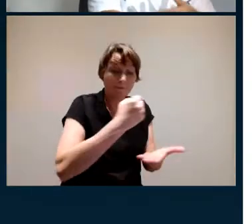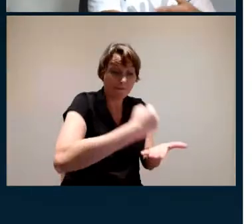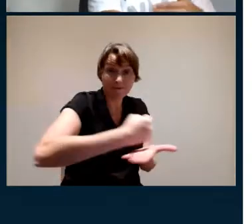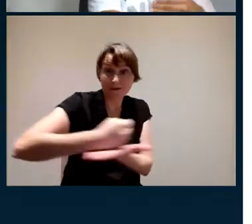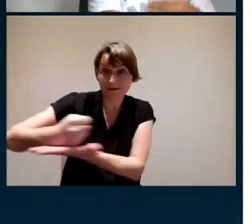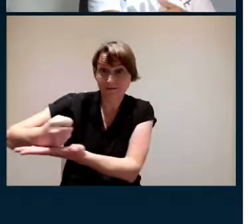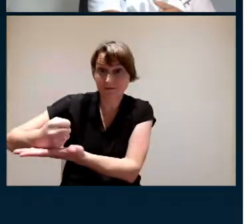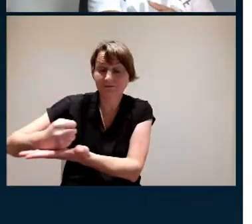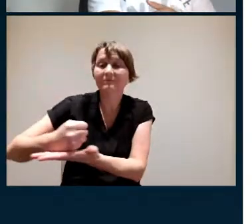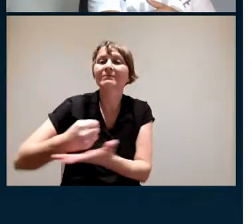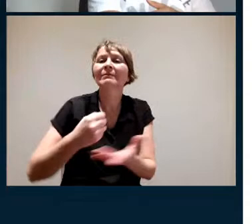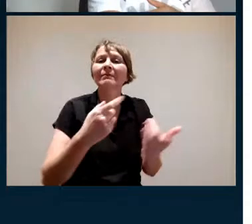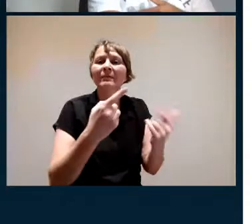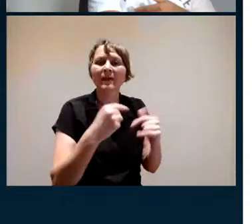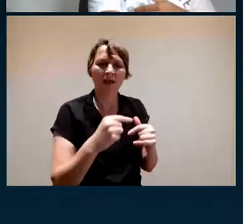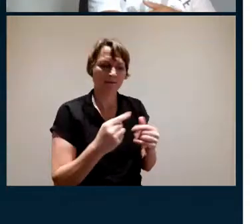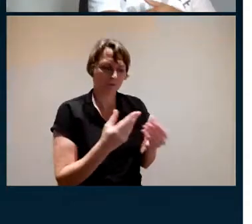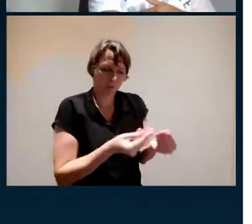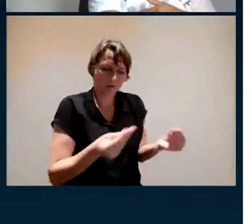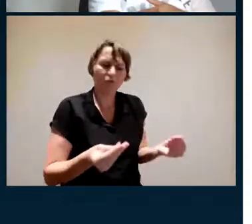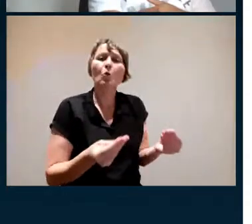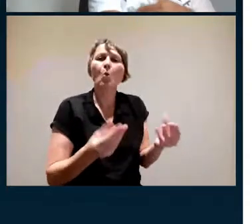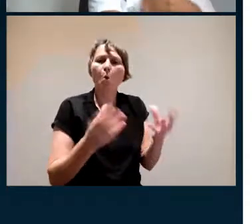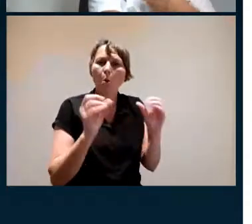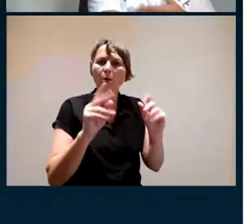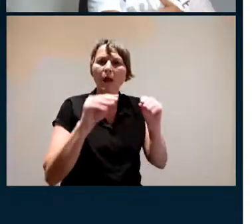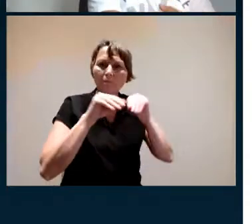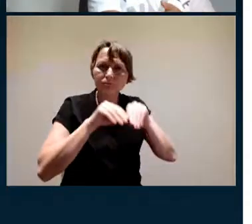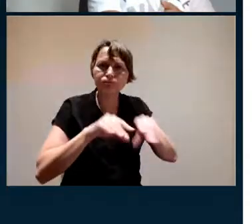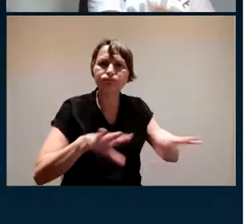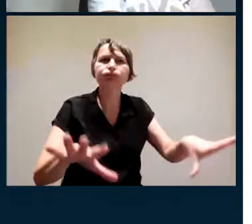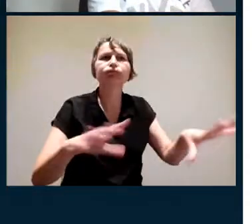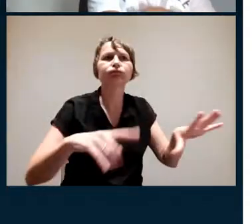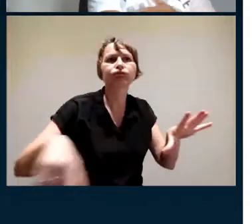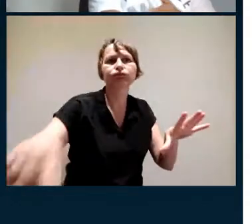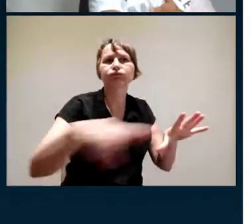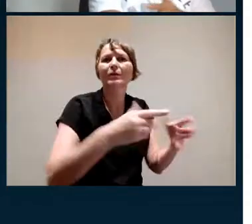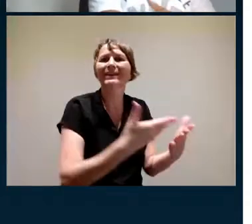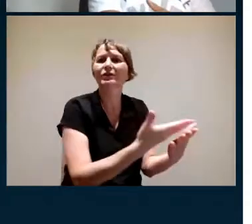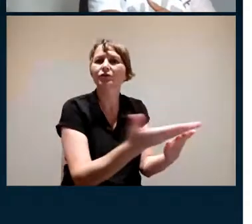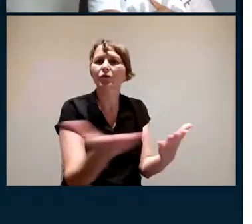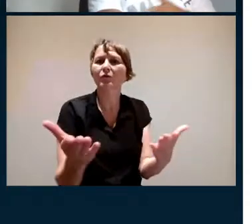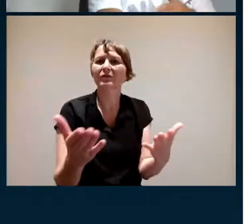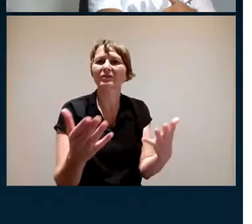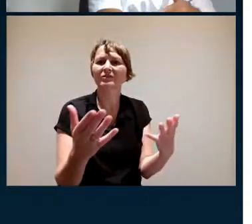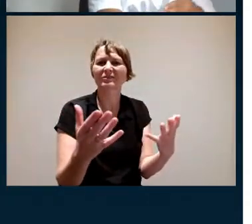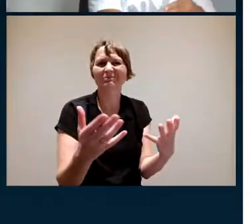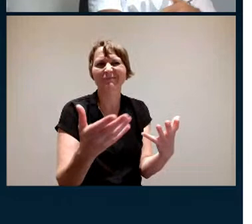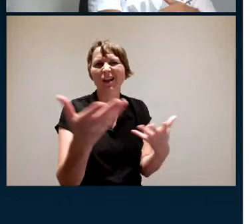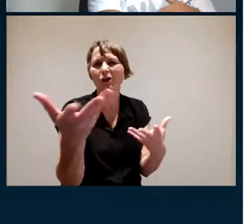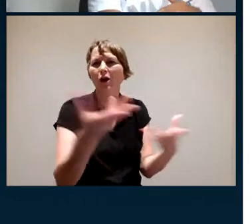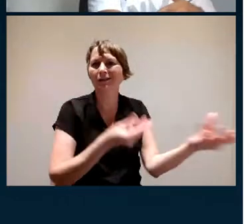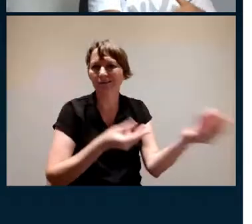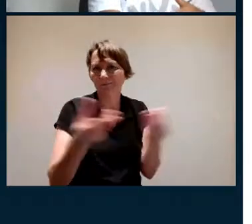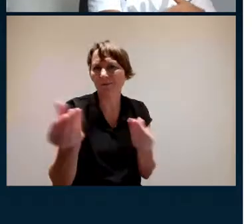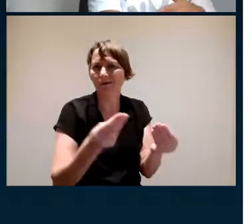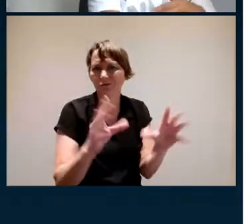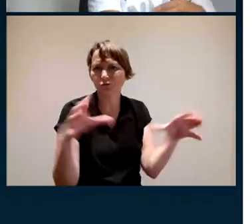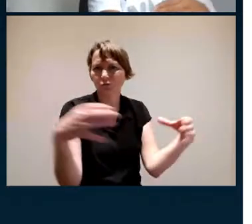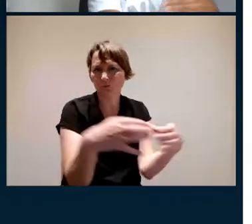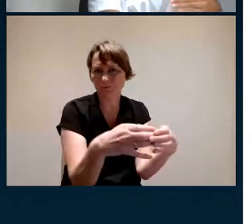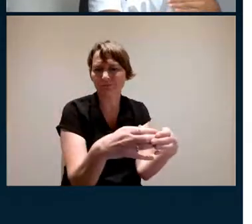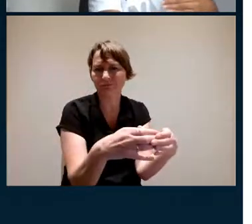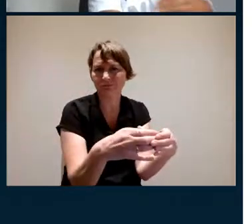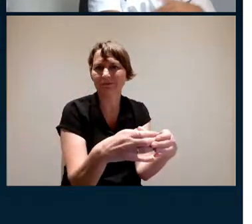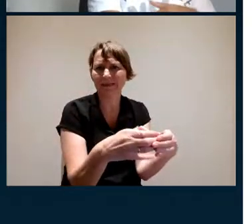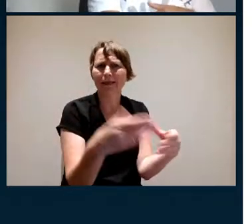a resource is deployed within the customer resource group or a subscription. And it is not always